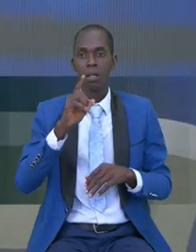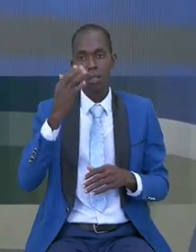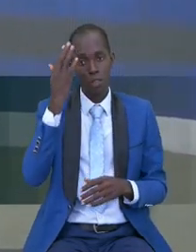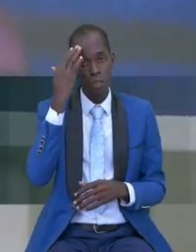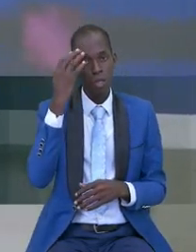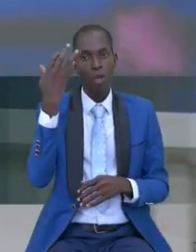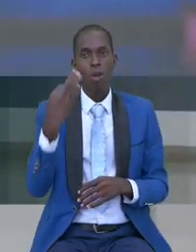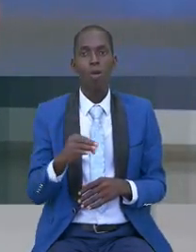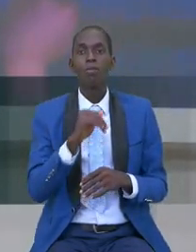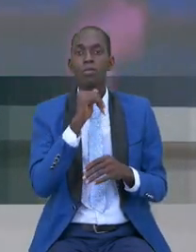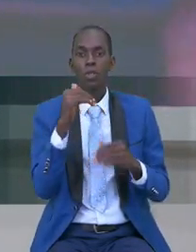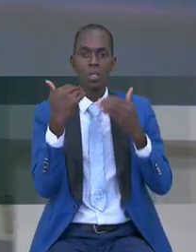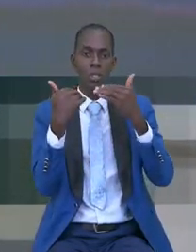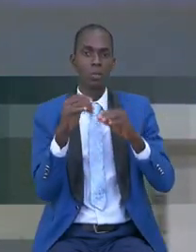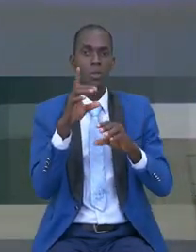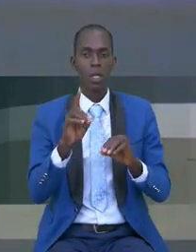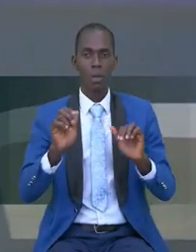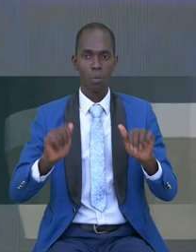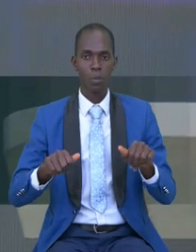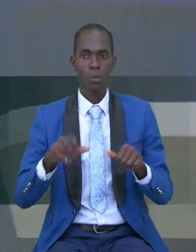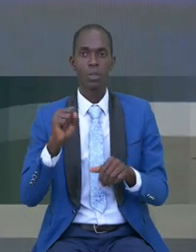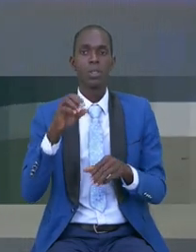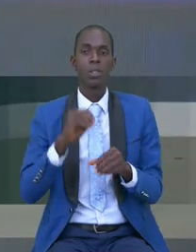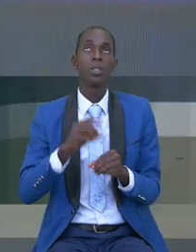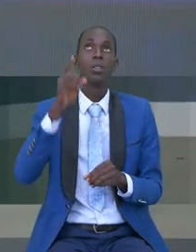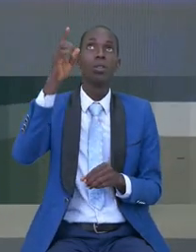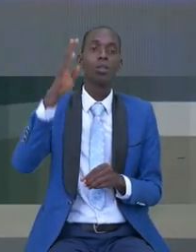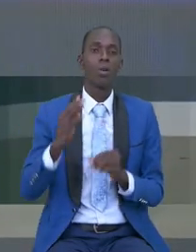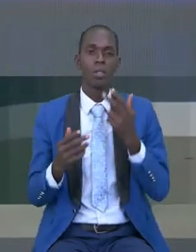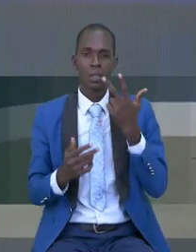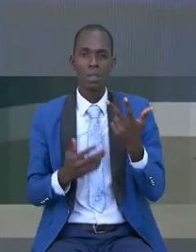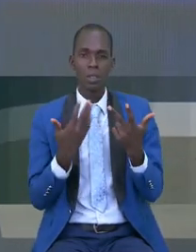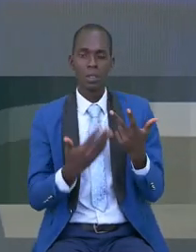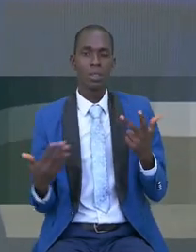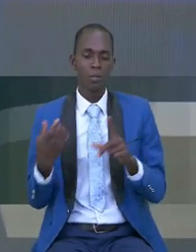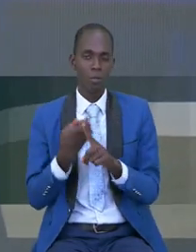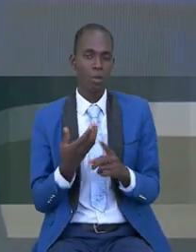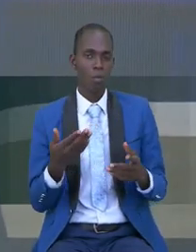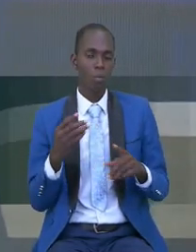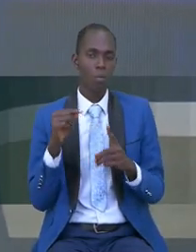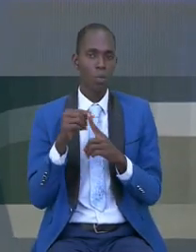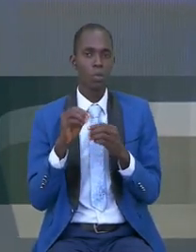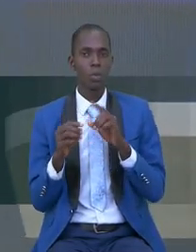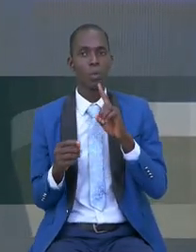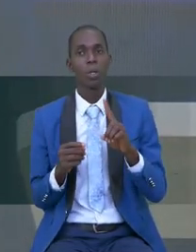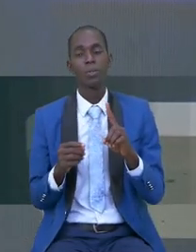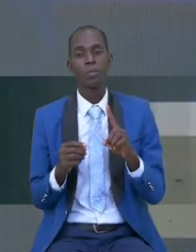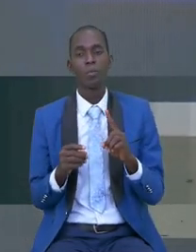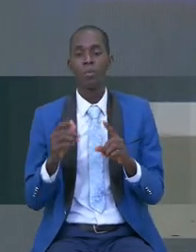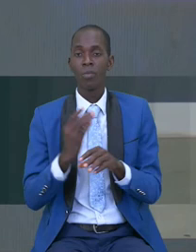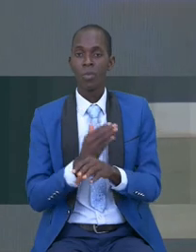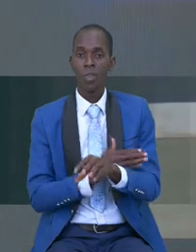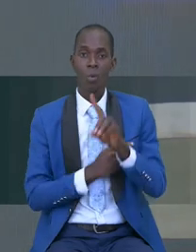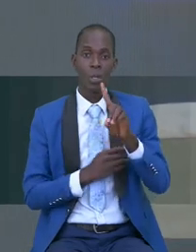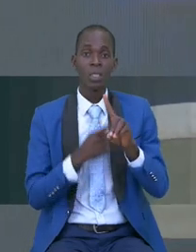of unlimited possibilities in God. Three things we're looking at here. Number one, the message